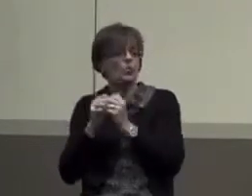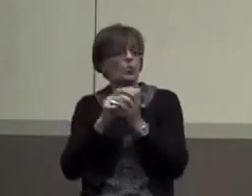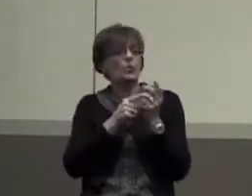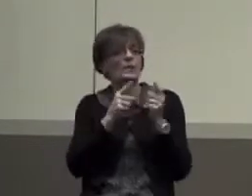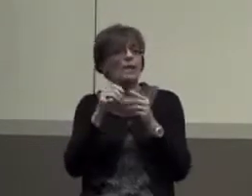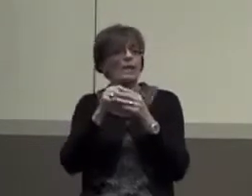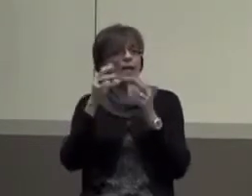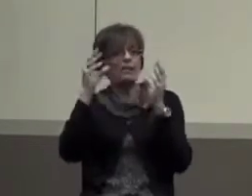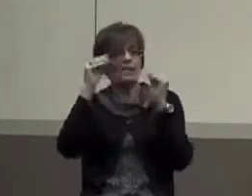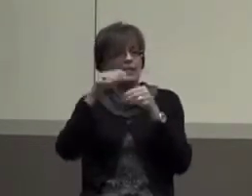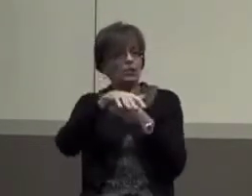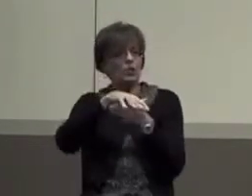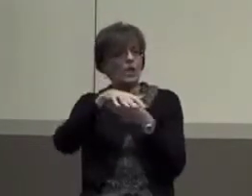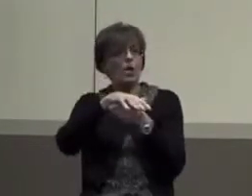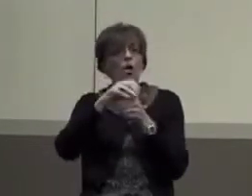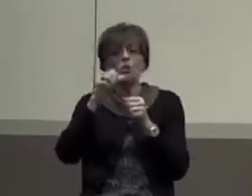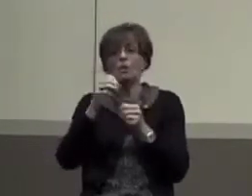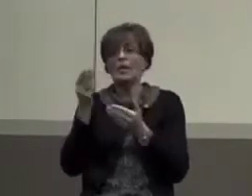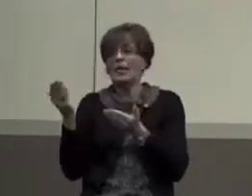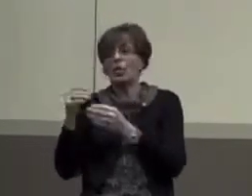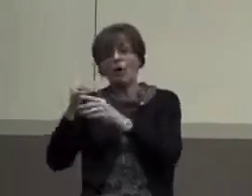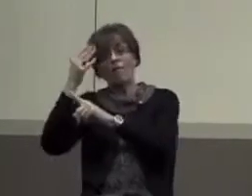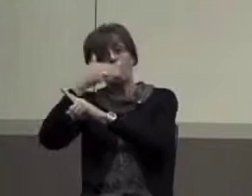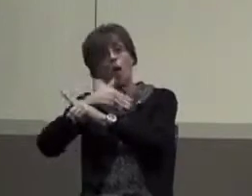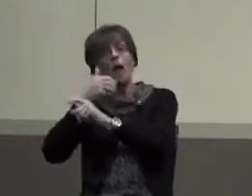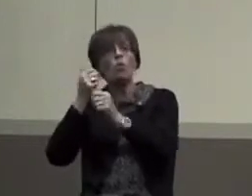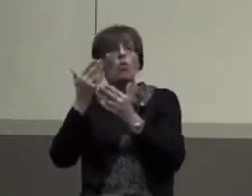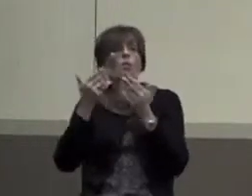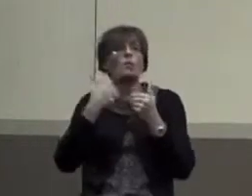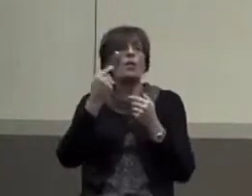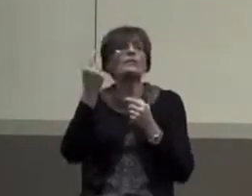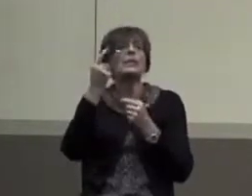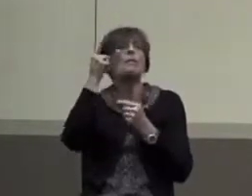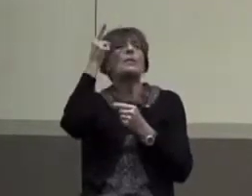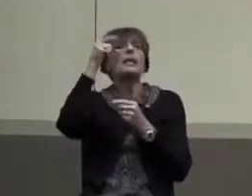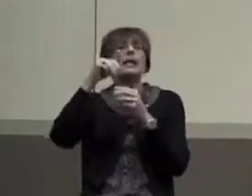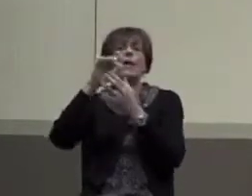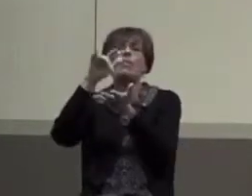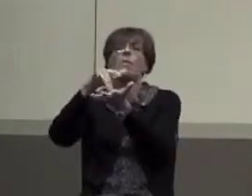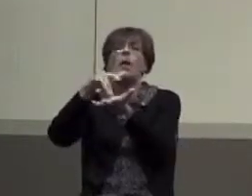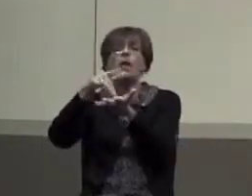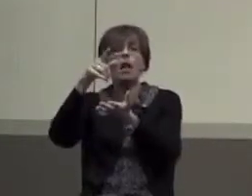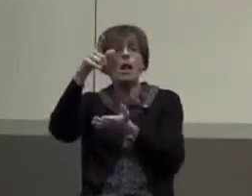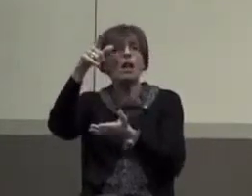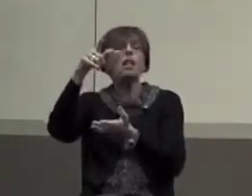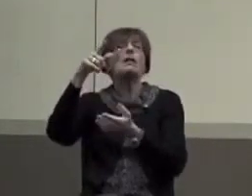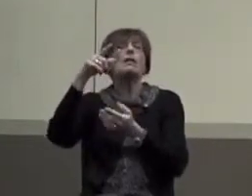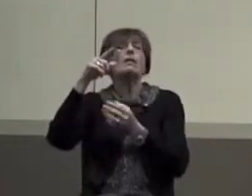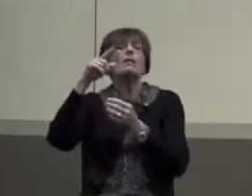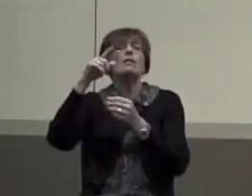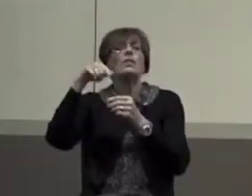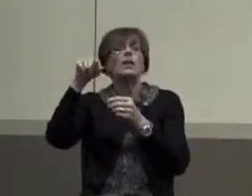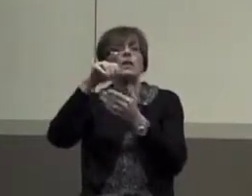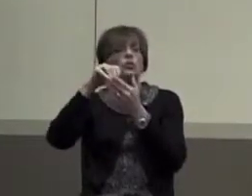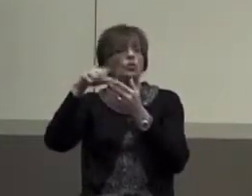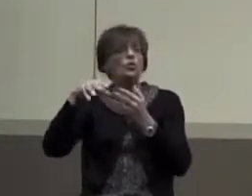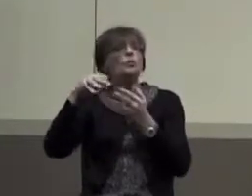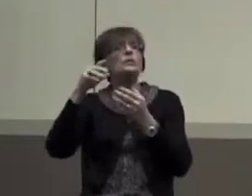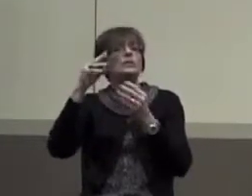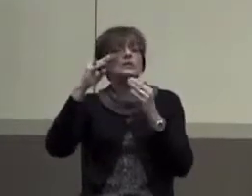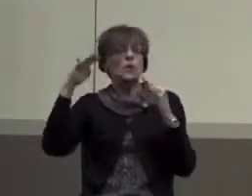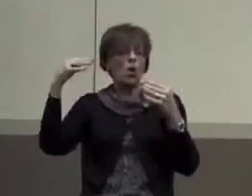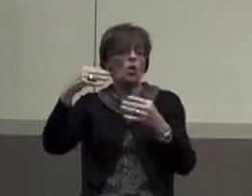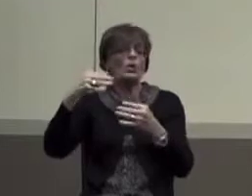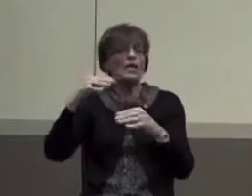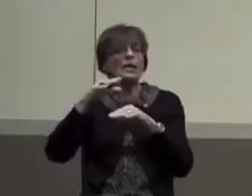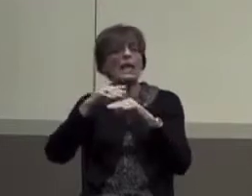be up here at the front, or maybe you have something going on in the middle of the room and students are looking at, or story time. You often have the story and the kids